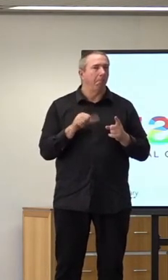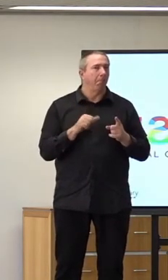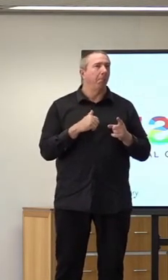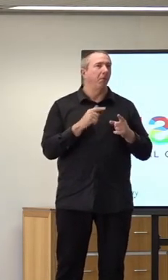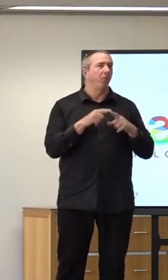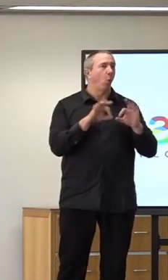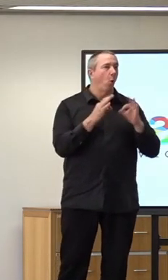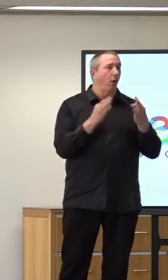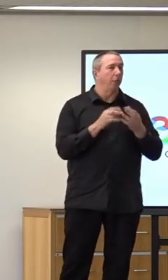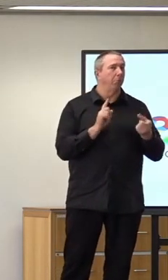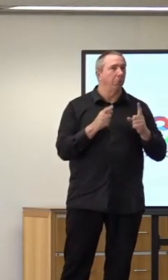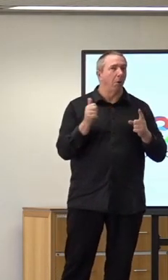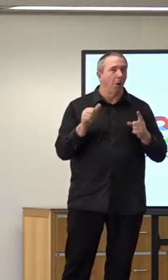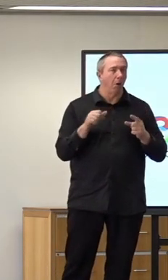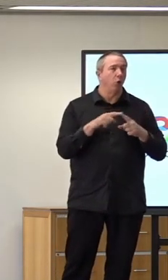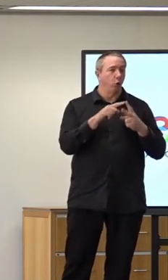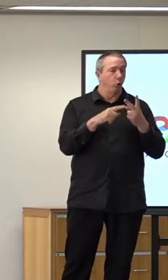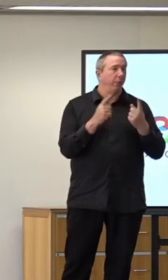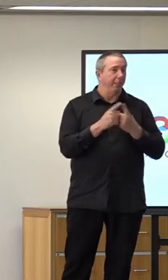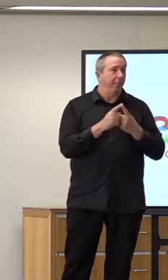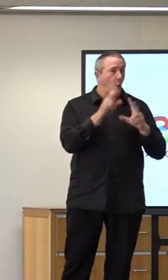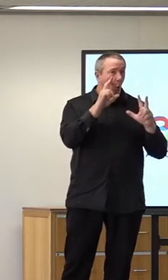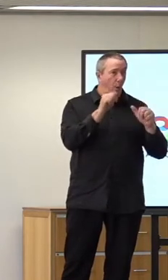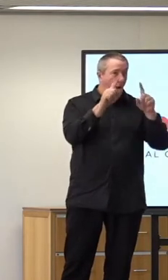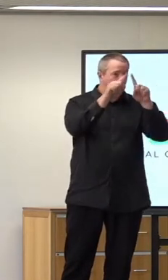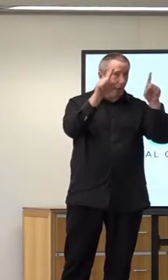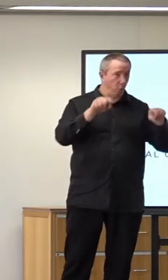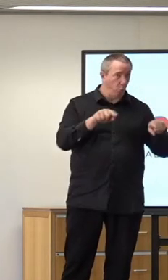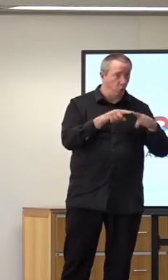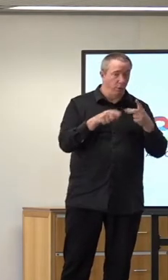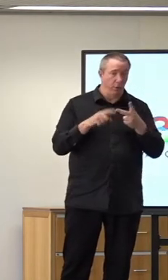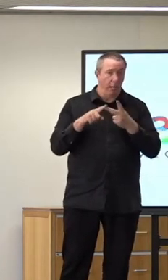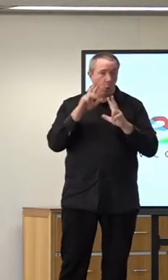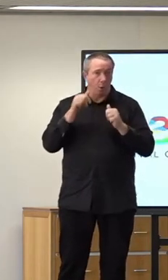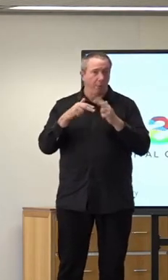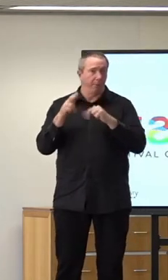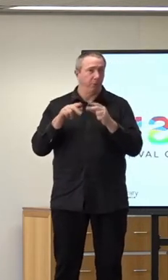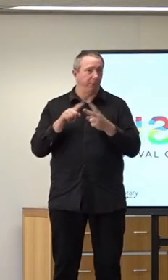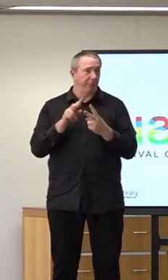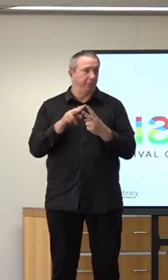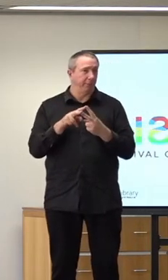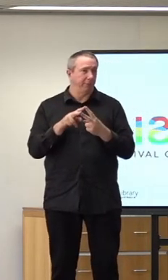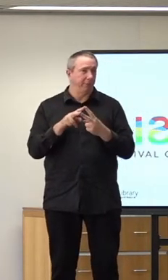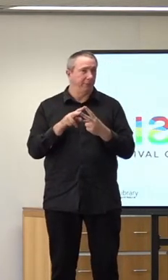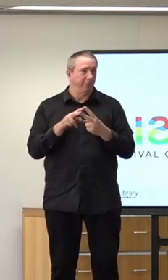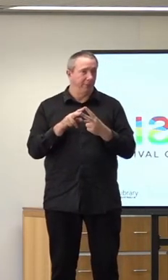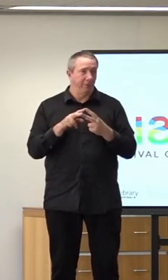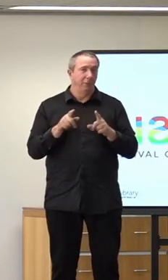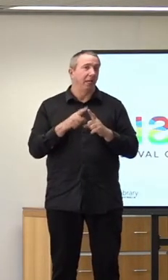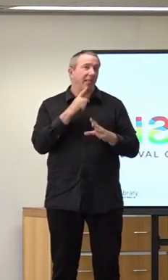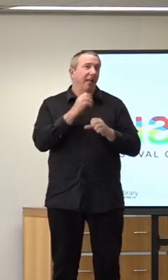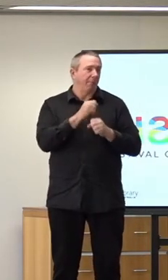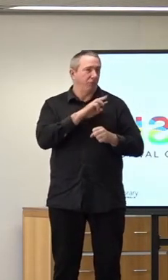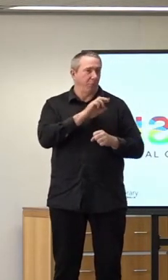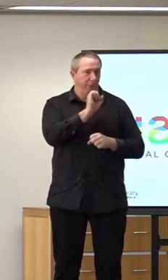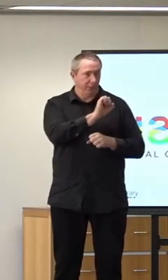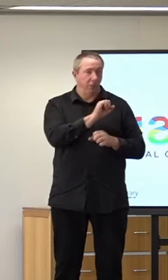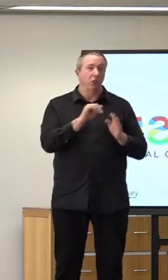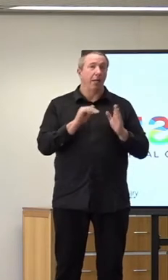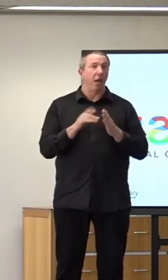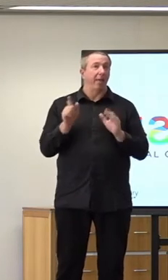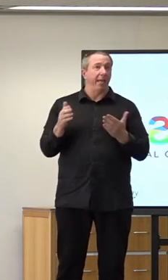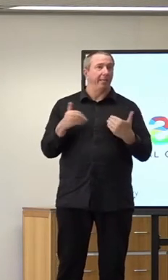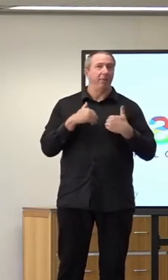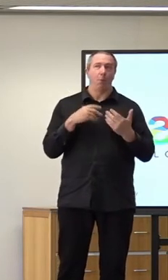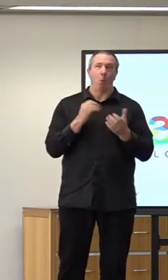organisation, that the two things we just have to maintain is collection and these set of buildings as well, as a government mandate. So that actually gives us a lot